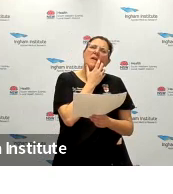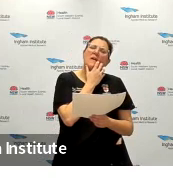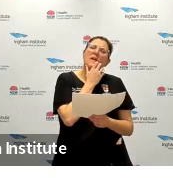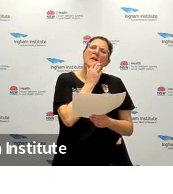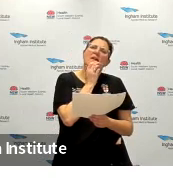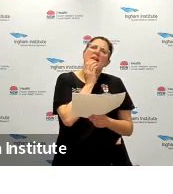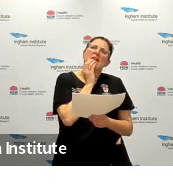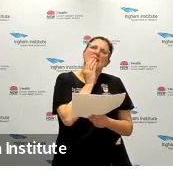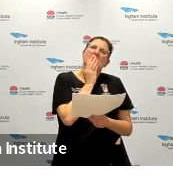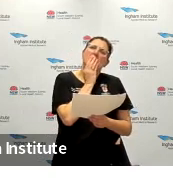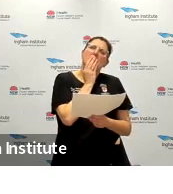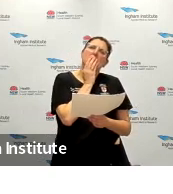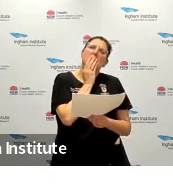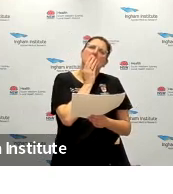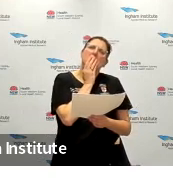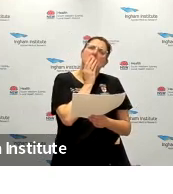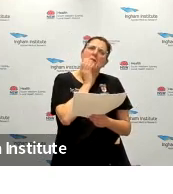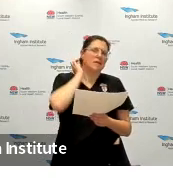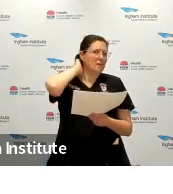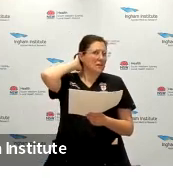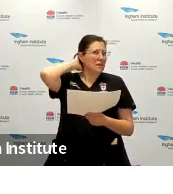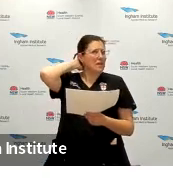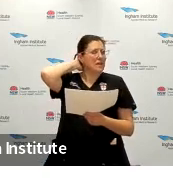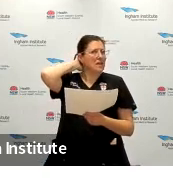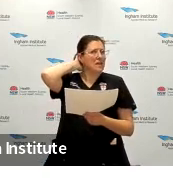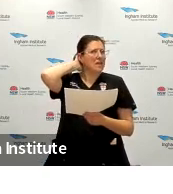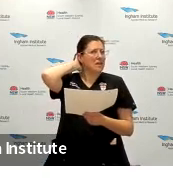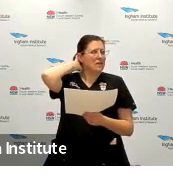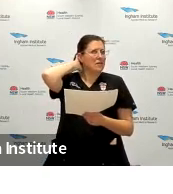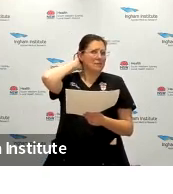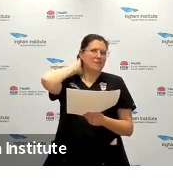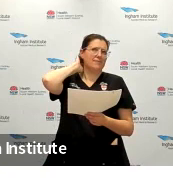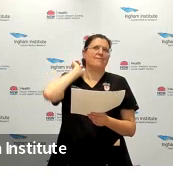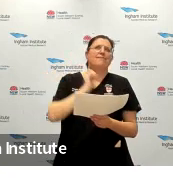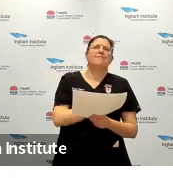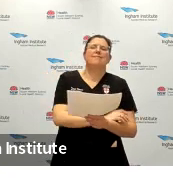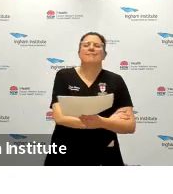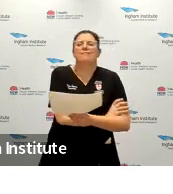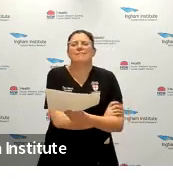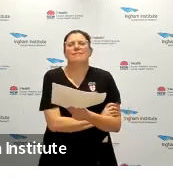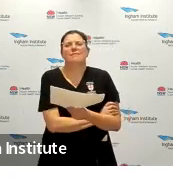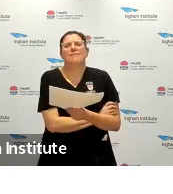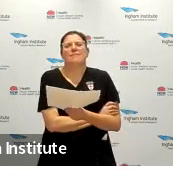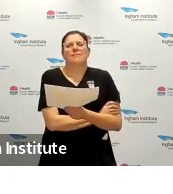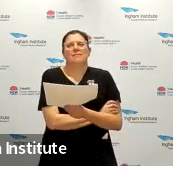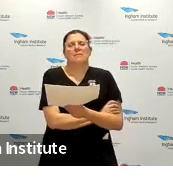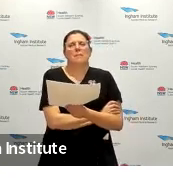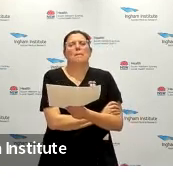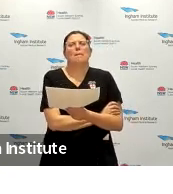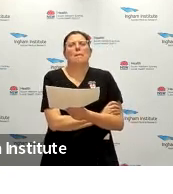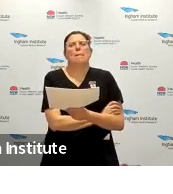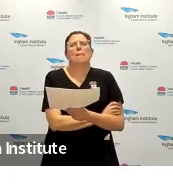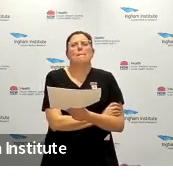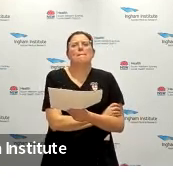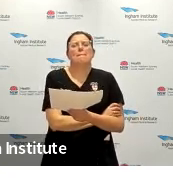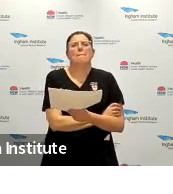something here, an RNA therapy that could be absorbed. These were mouse studies that showed that the compound went to the placenta and